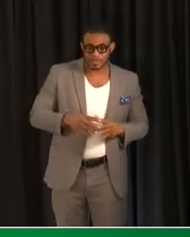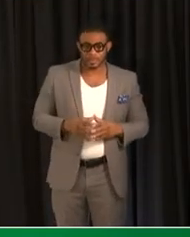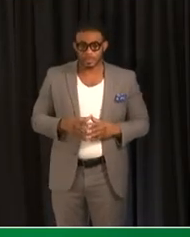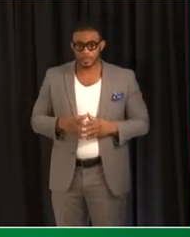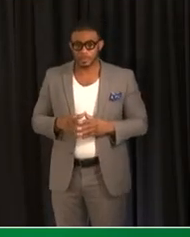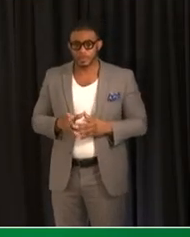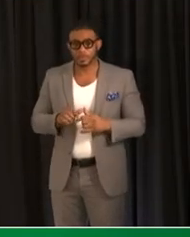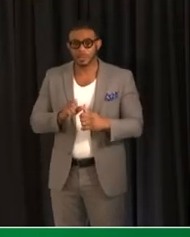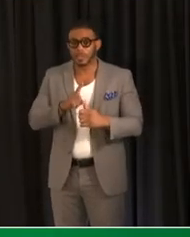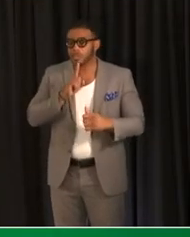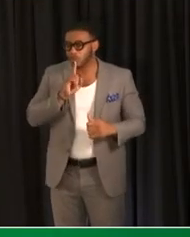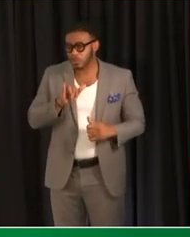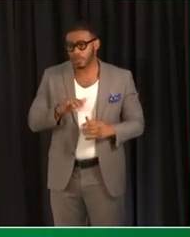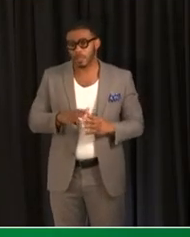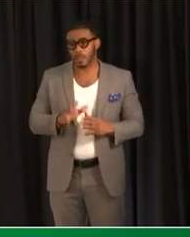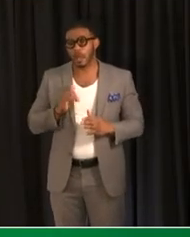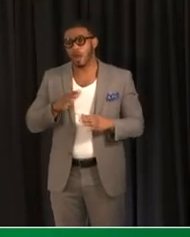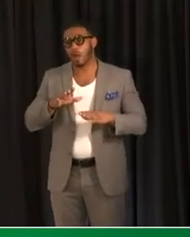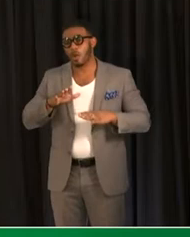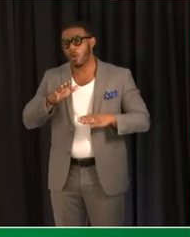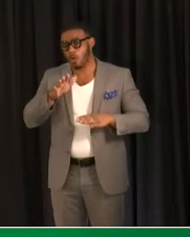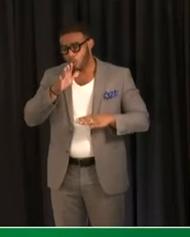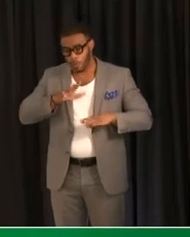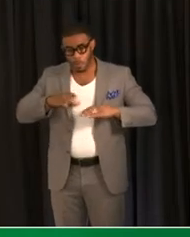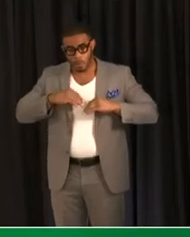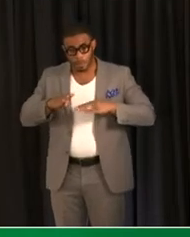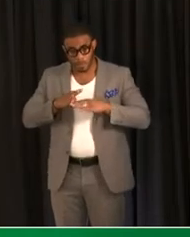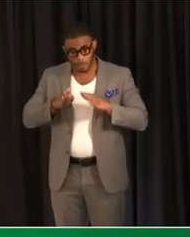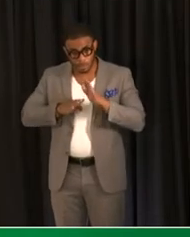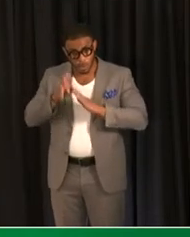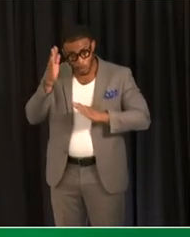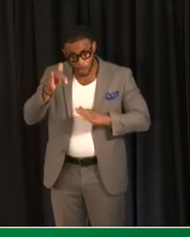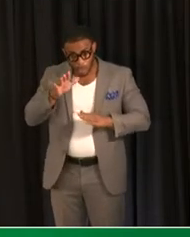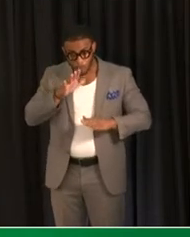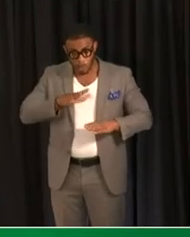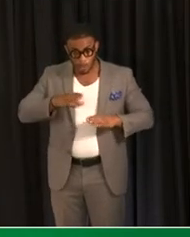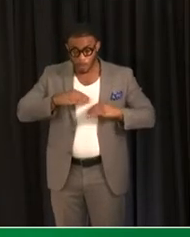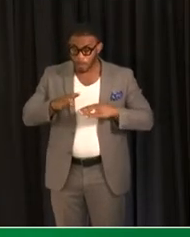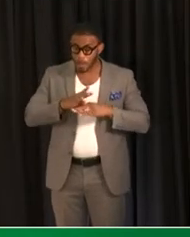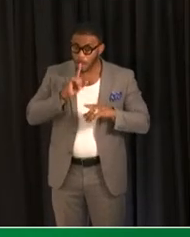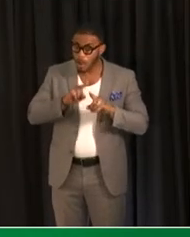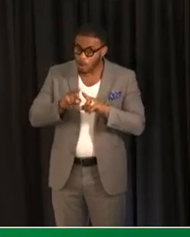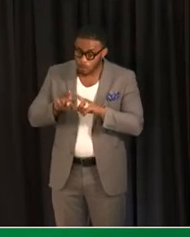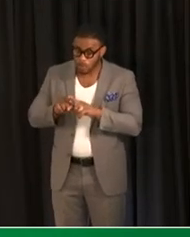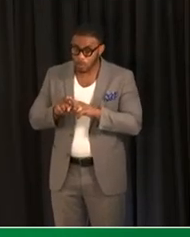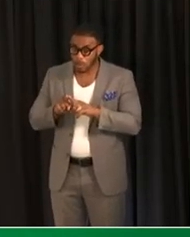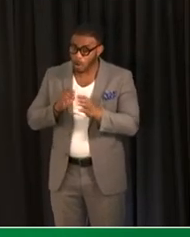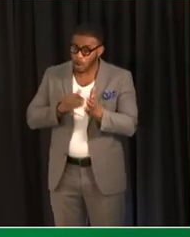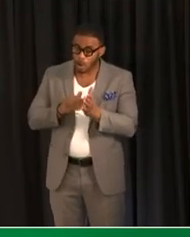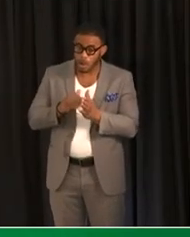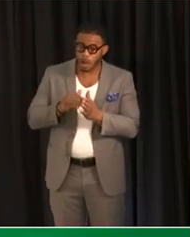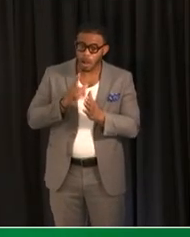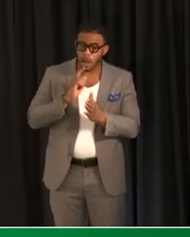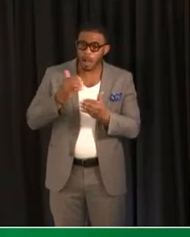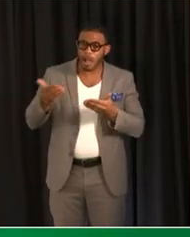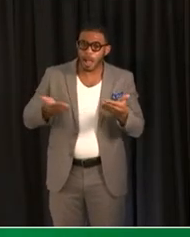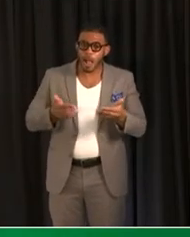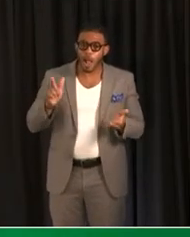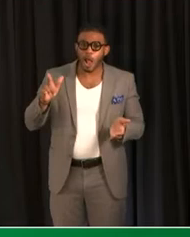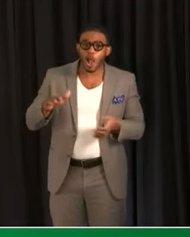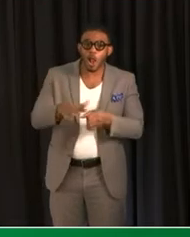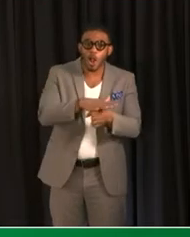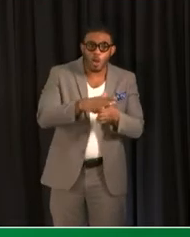what's necessary to ensure that our women businesses thrive. Because why? Our women-owned businesses also oftentimes